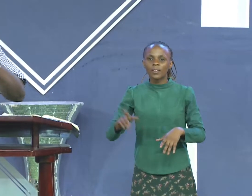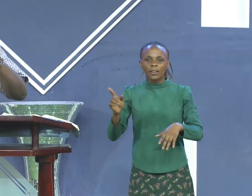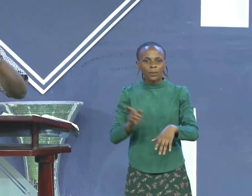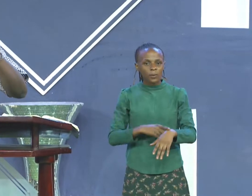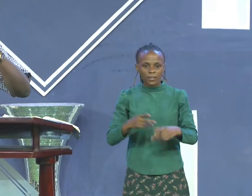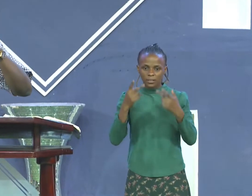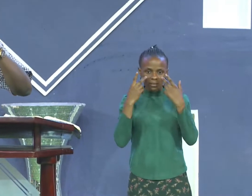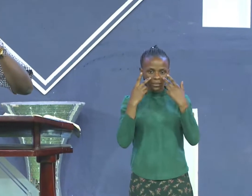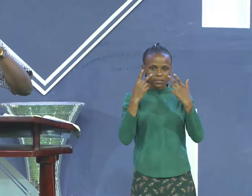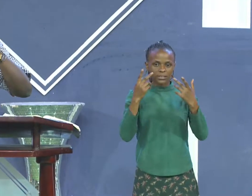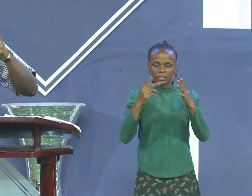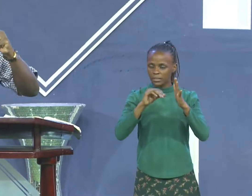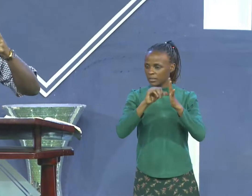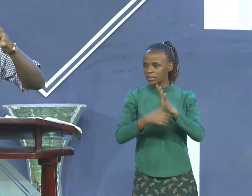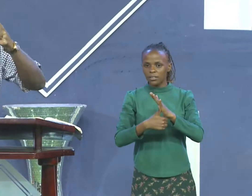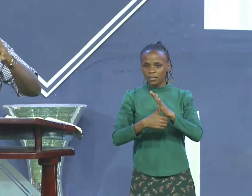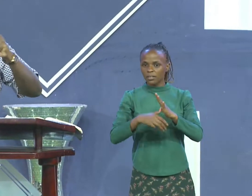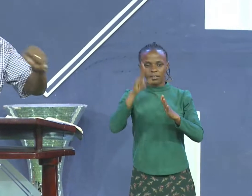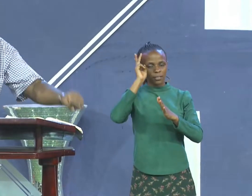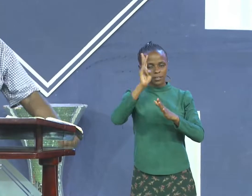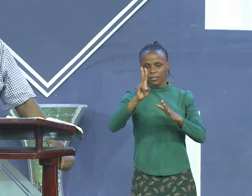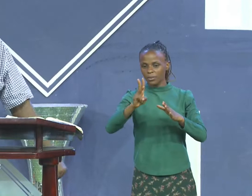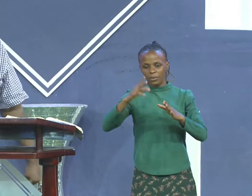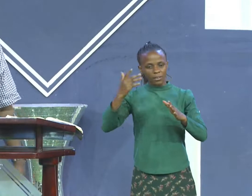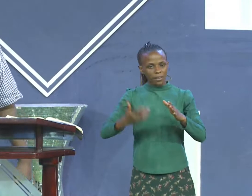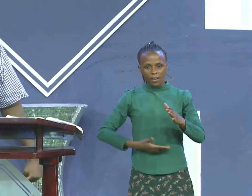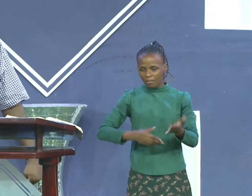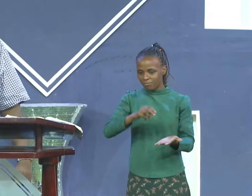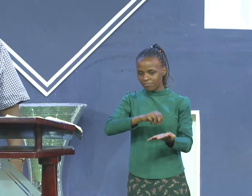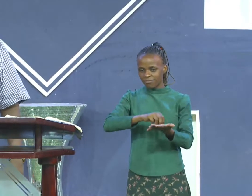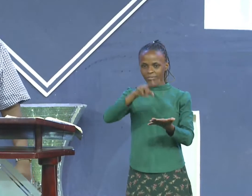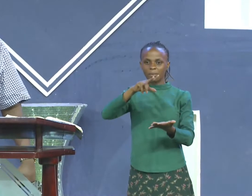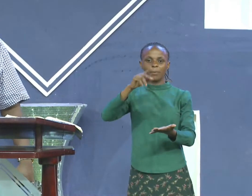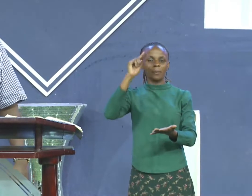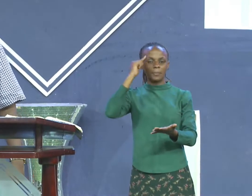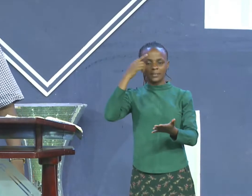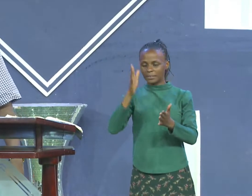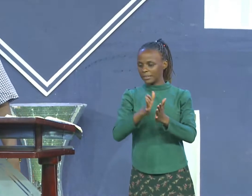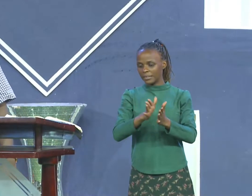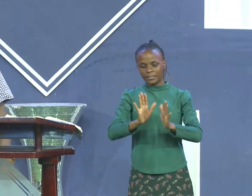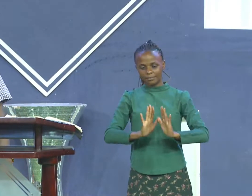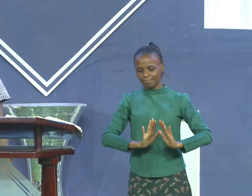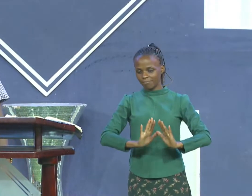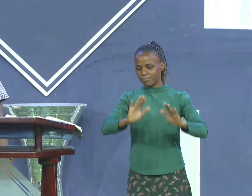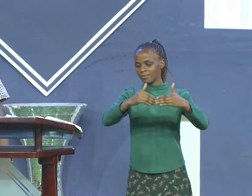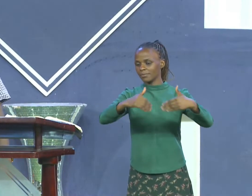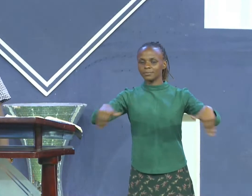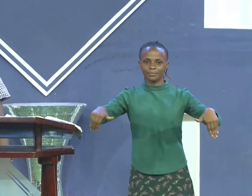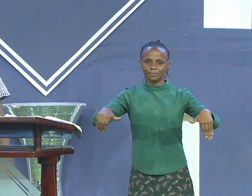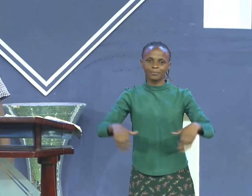at issues, they just will have the grasshopper mentality. Bwe batunuulira ebintu baba beetunuulira mu ngeri